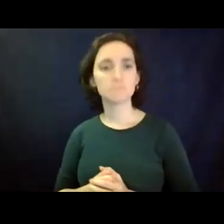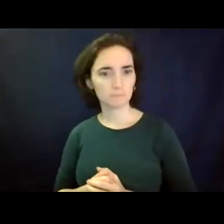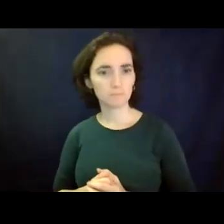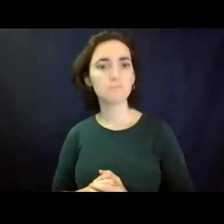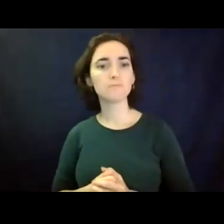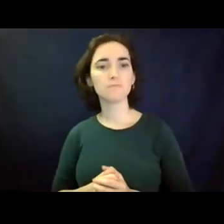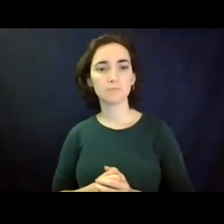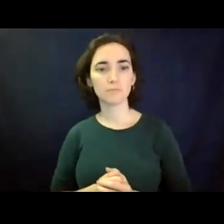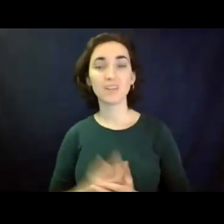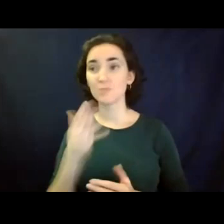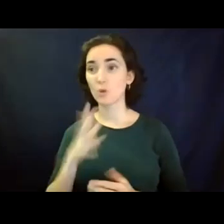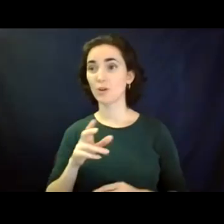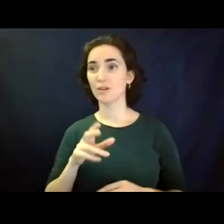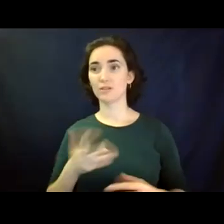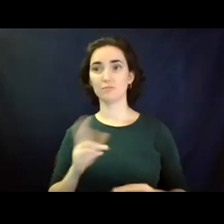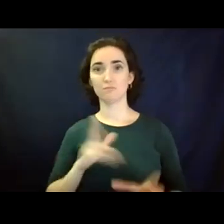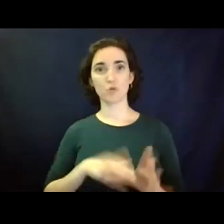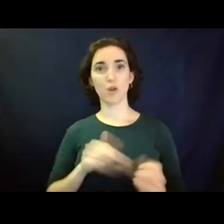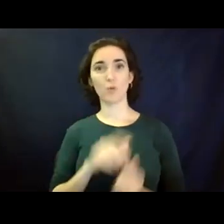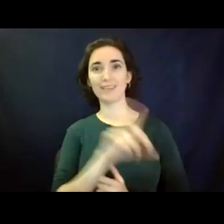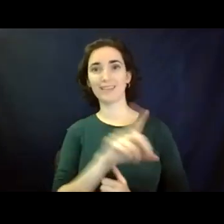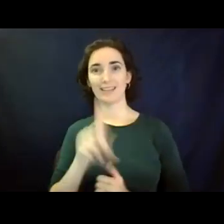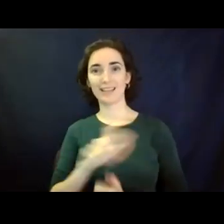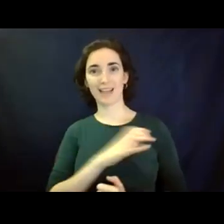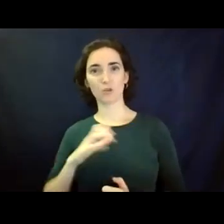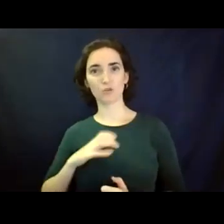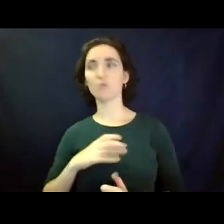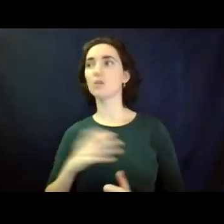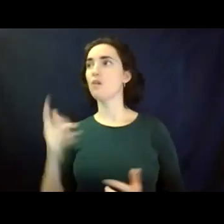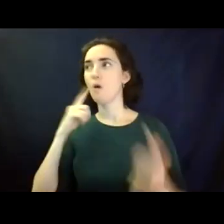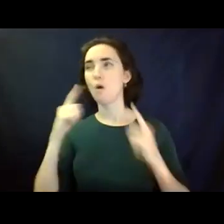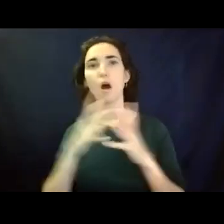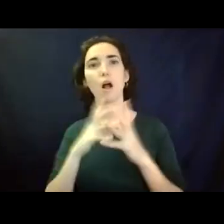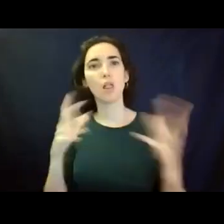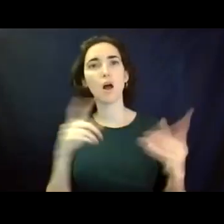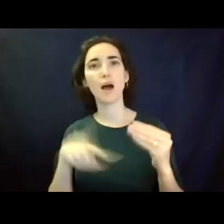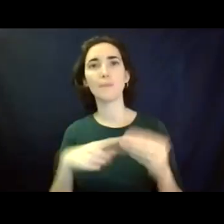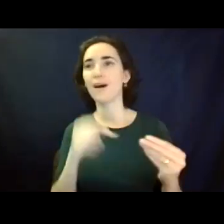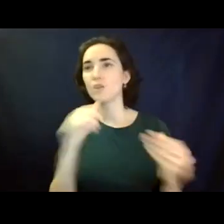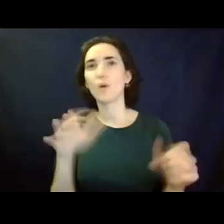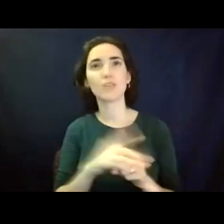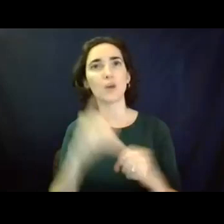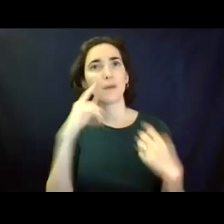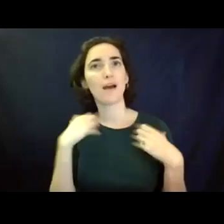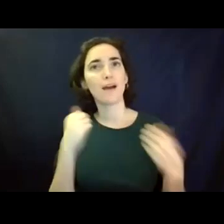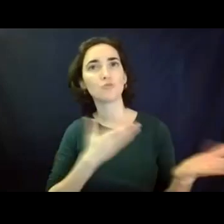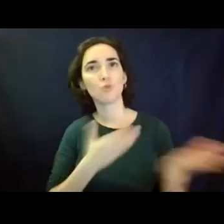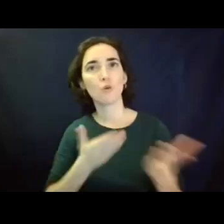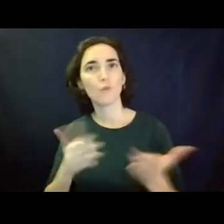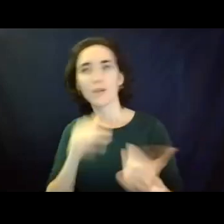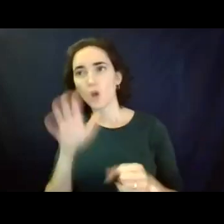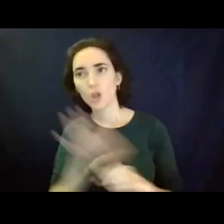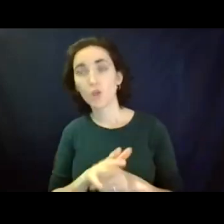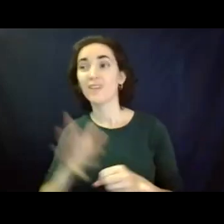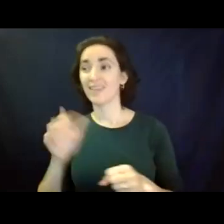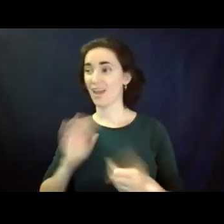sitting on the DD Council, we've gotten a lot of input about the lack of mental health services. And that's a crisis in